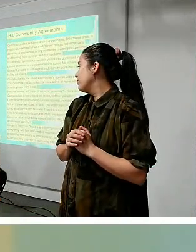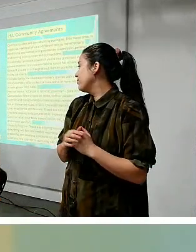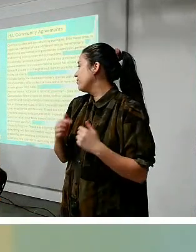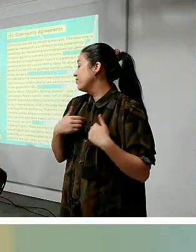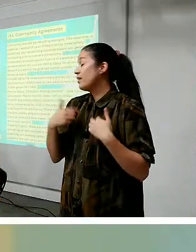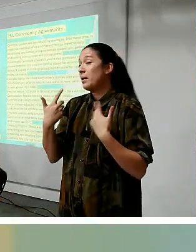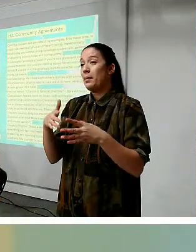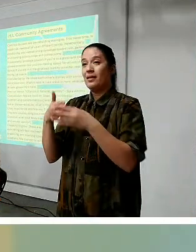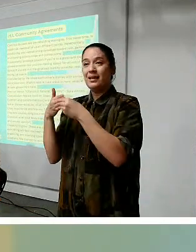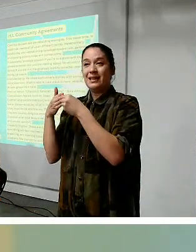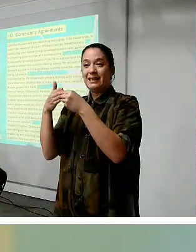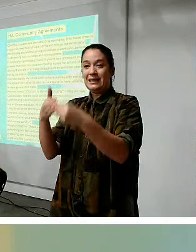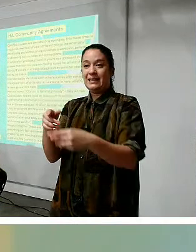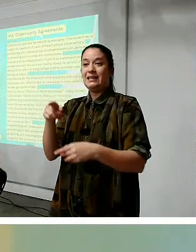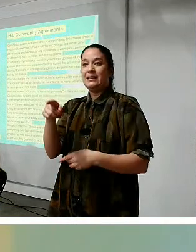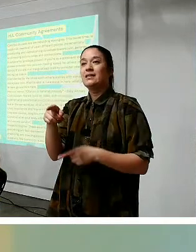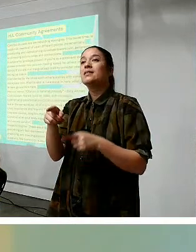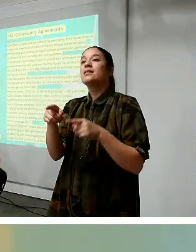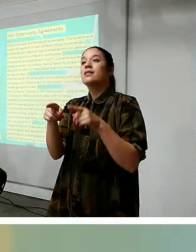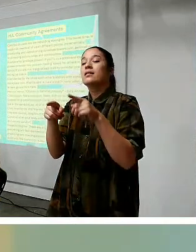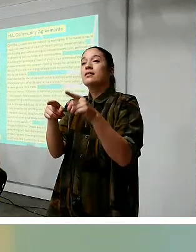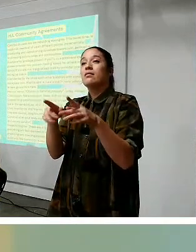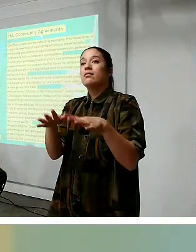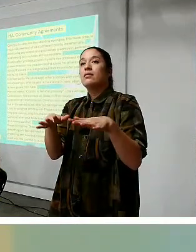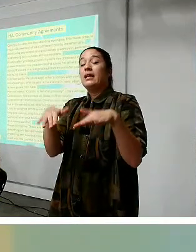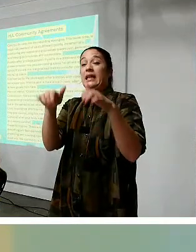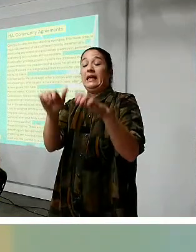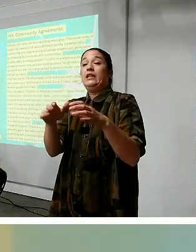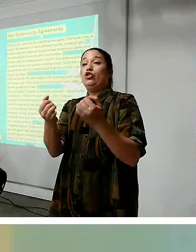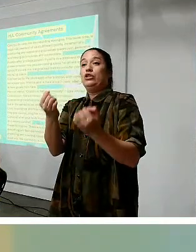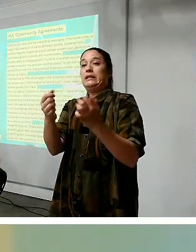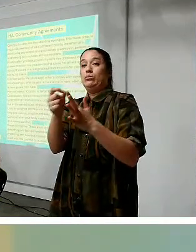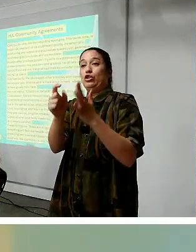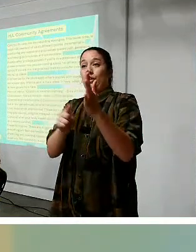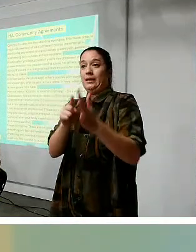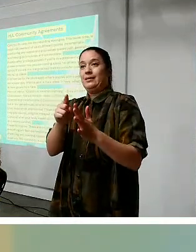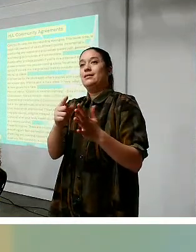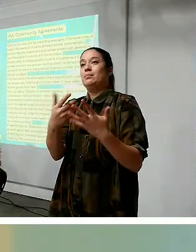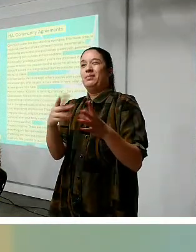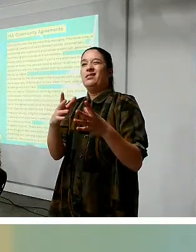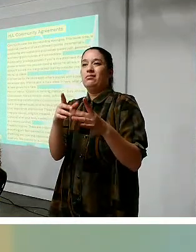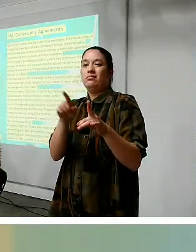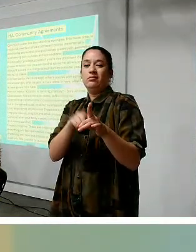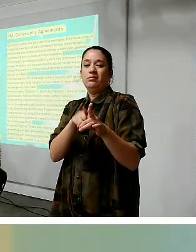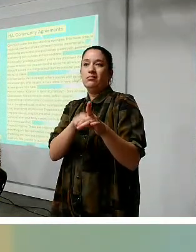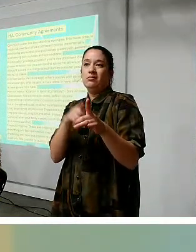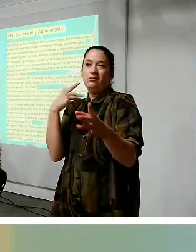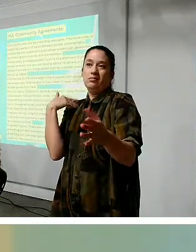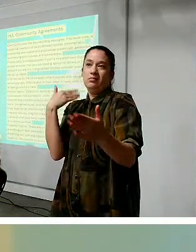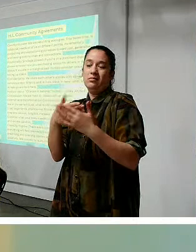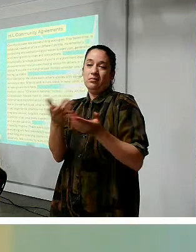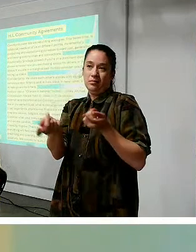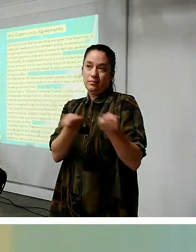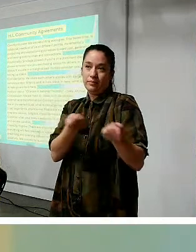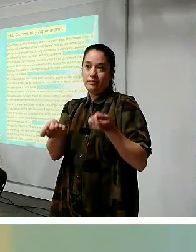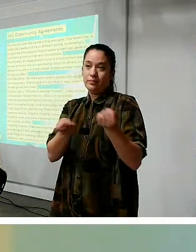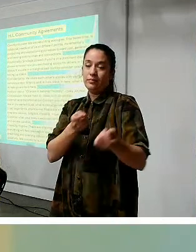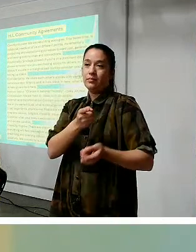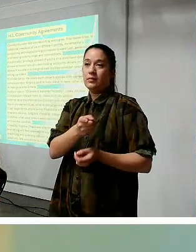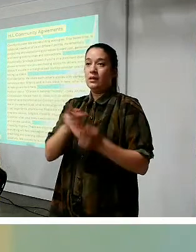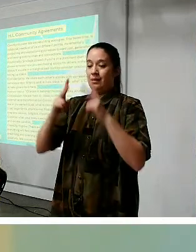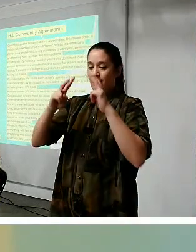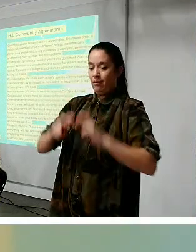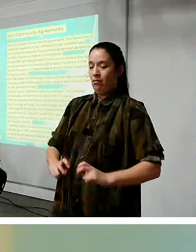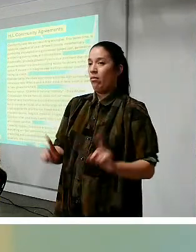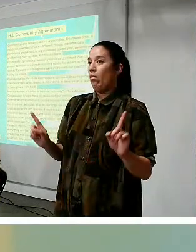leading the Deaths by Welfare project at Healing Justice for a few years. We look at and